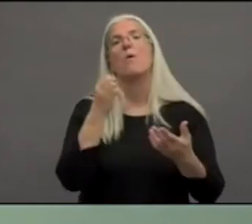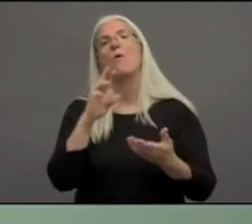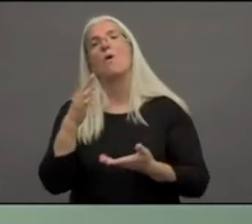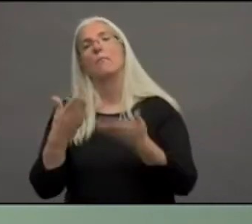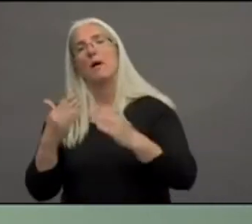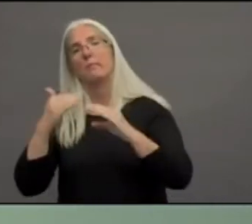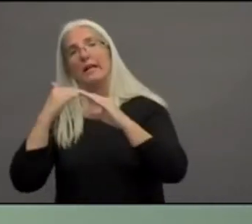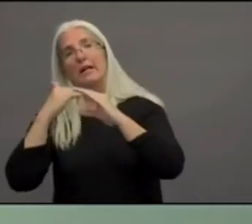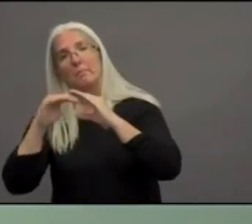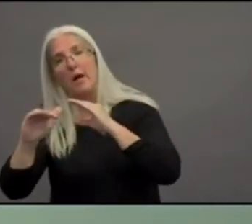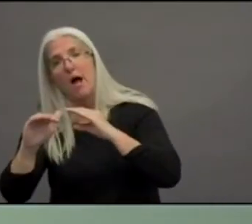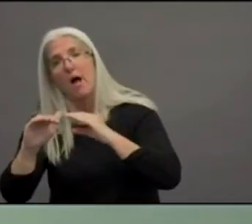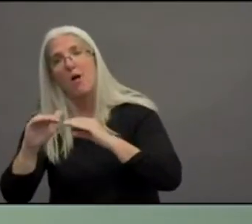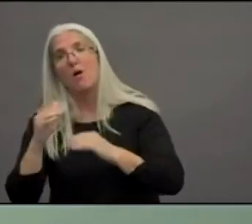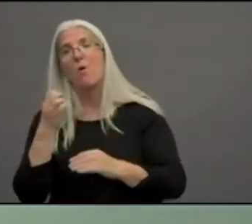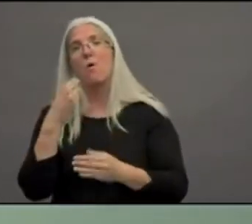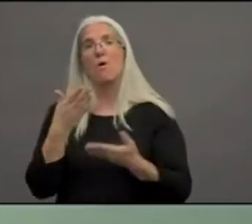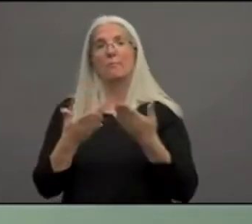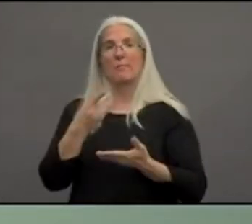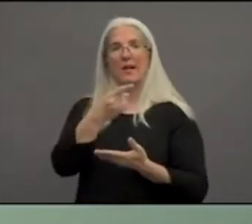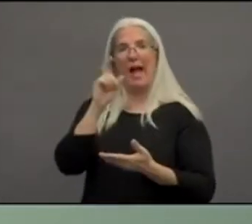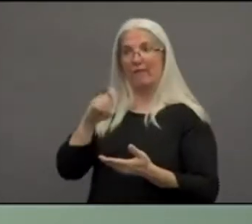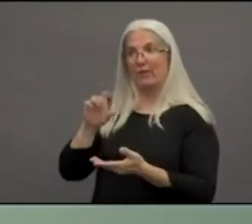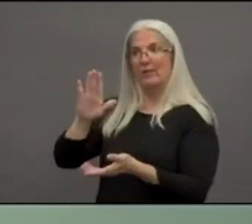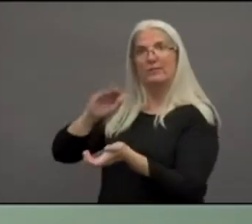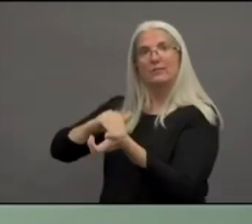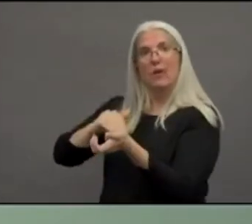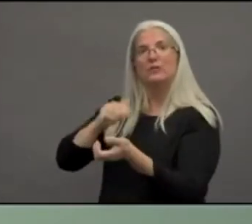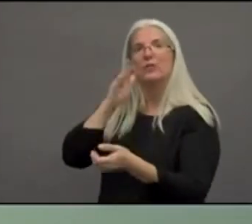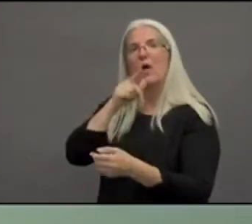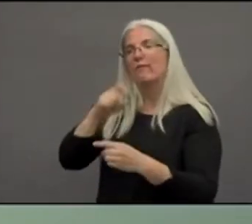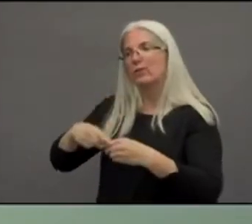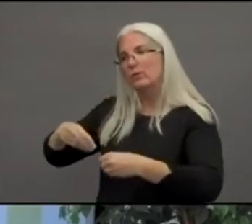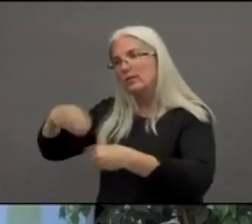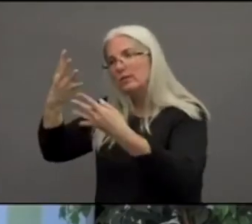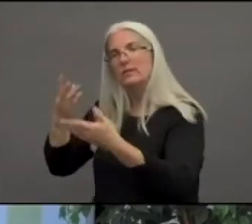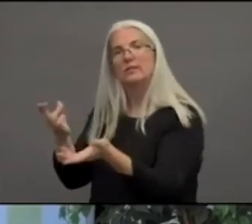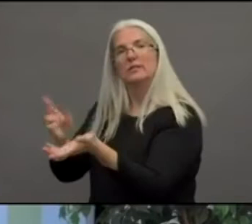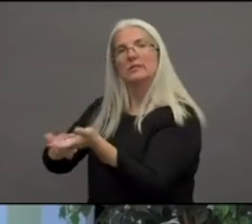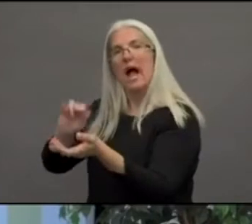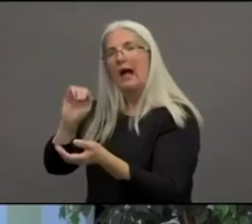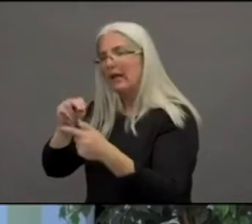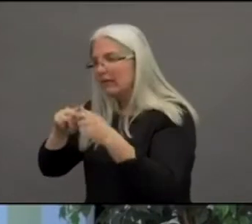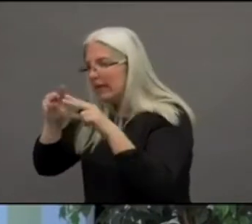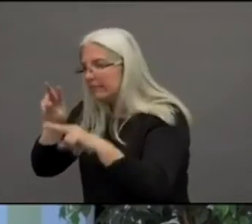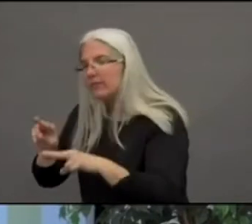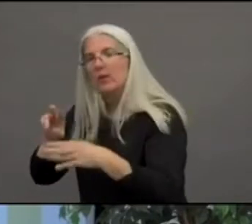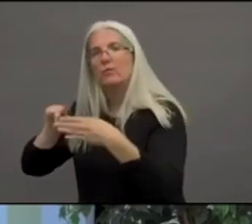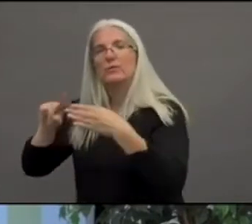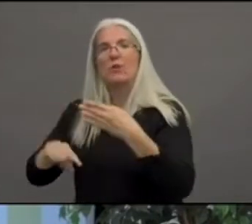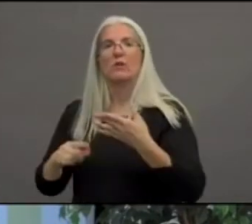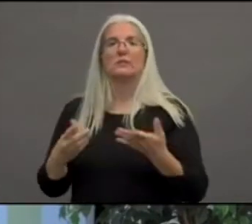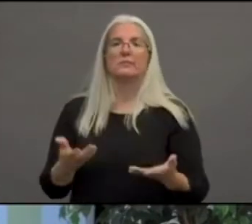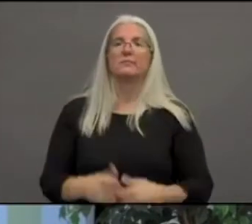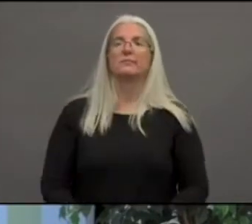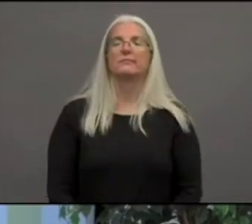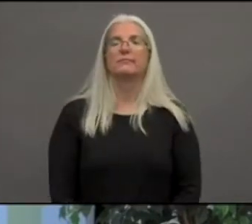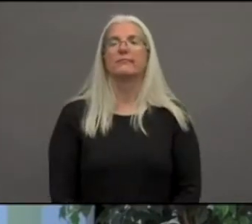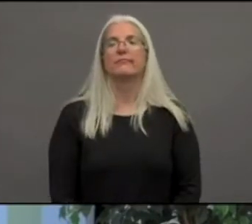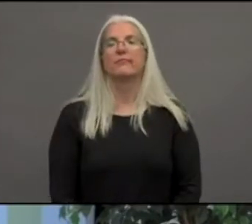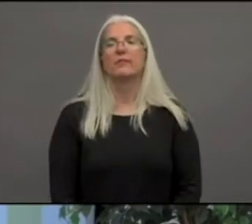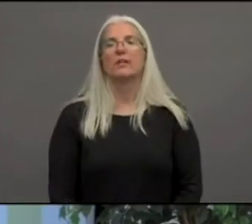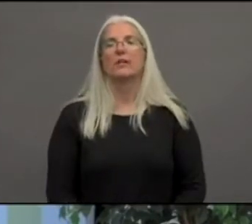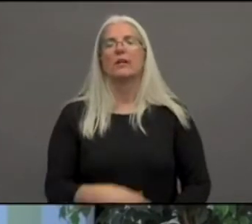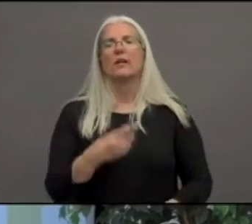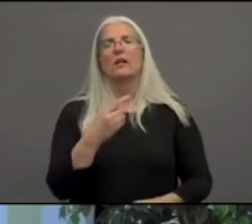log into your provider portal to check your labs and results. And one person wrote, what if I test positive? Of course, if you